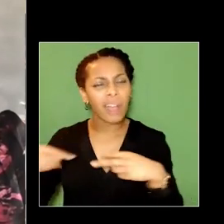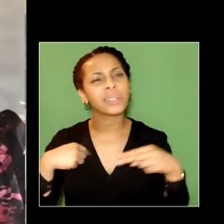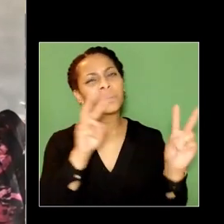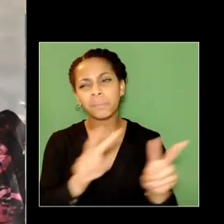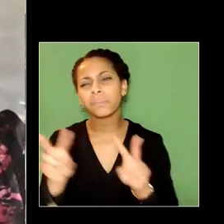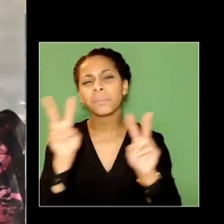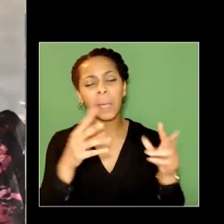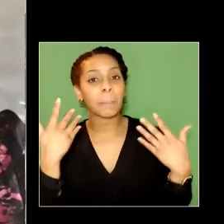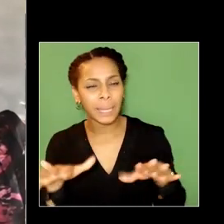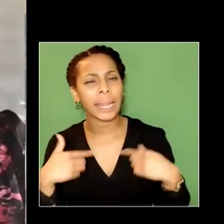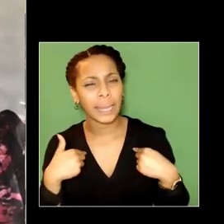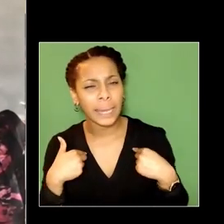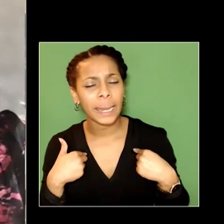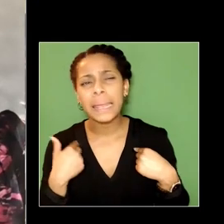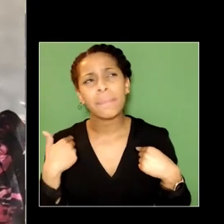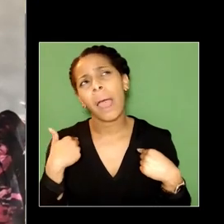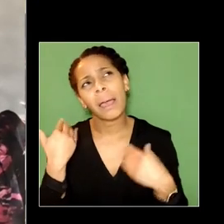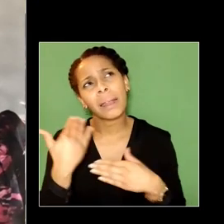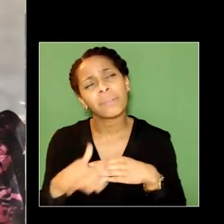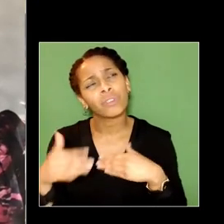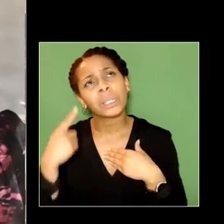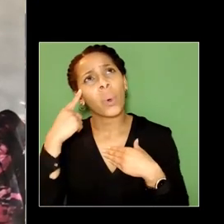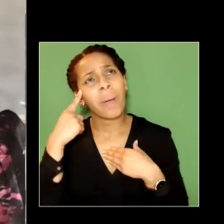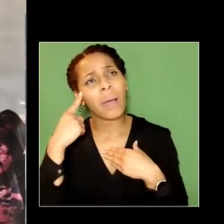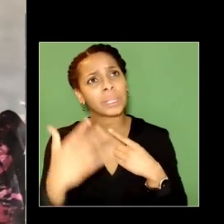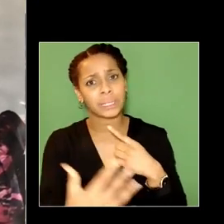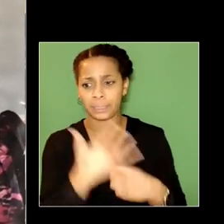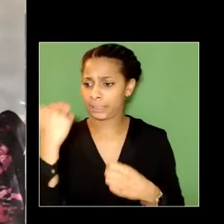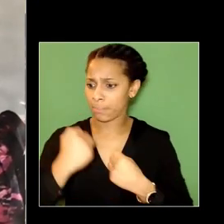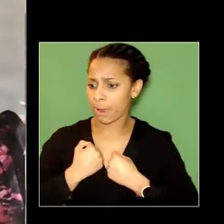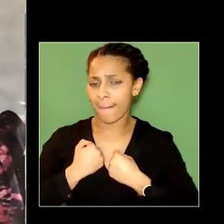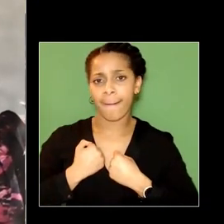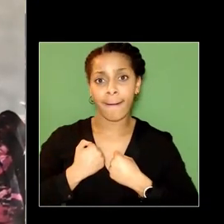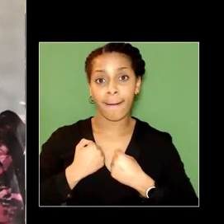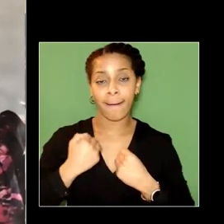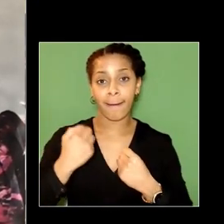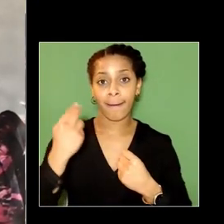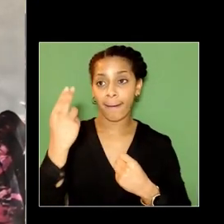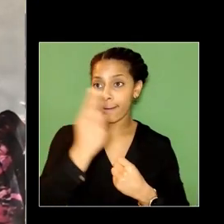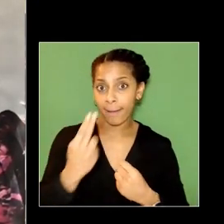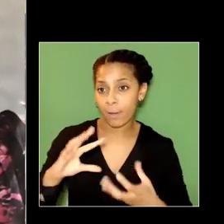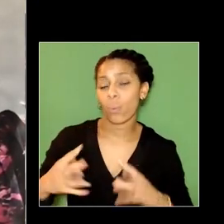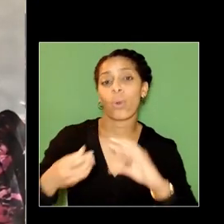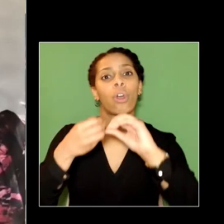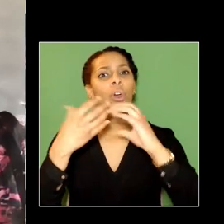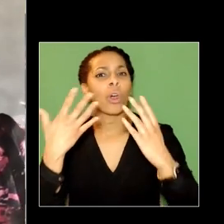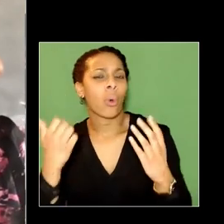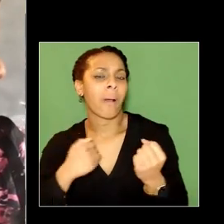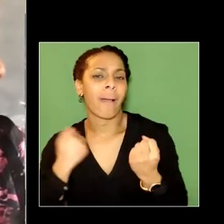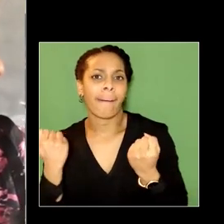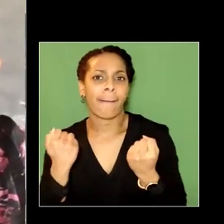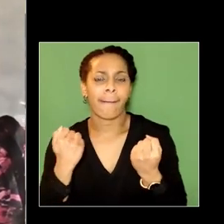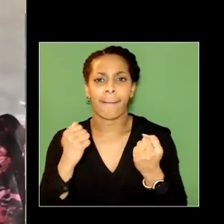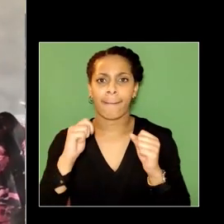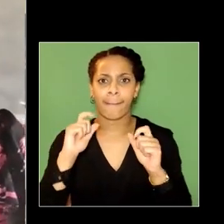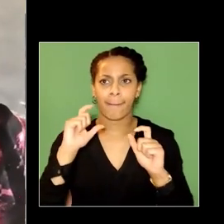to the work or the compositions until relatively recently. But I